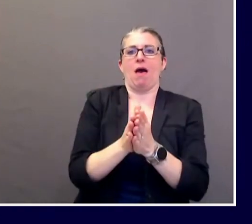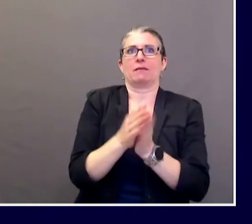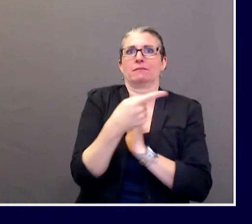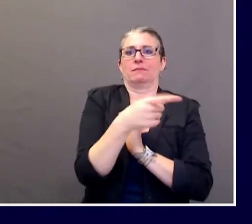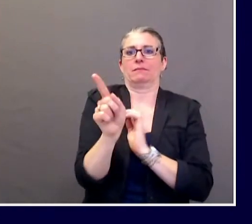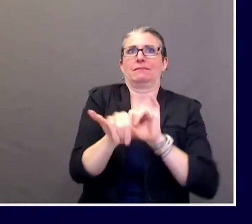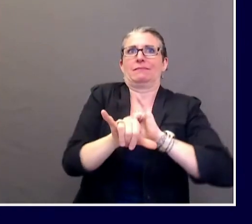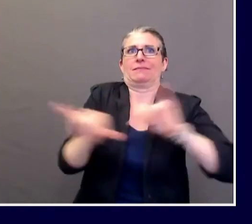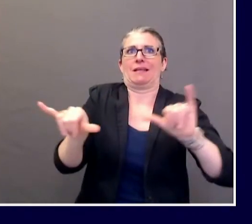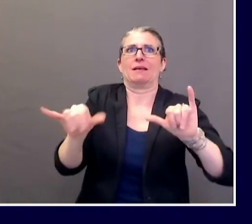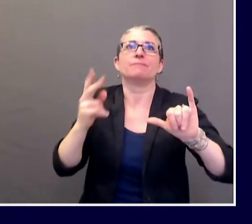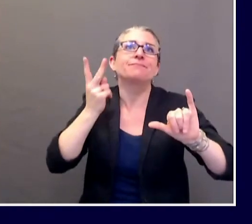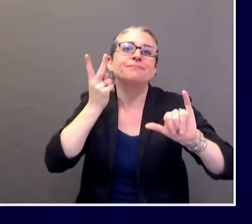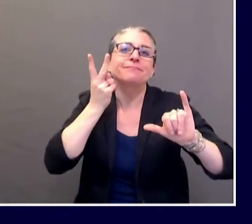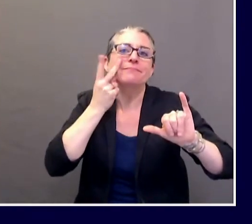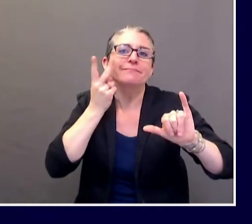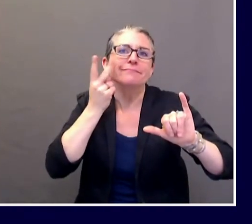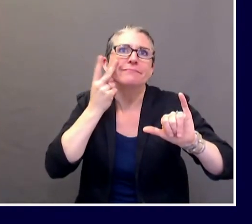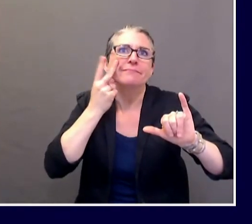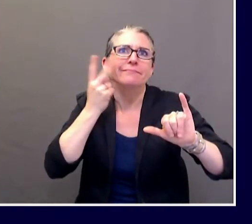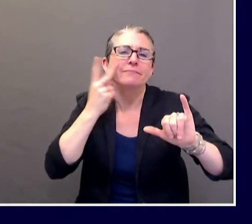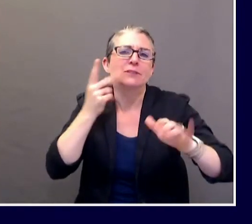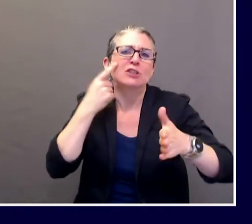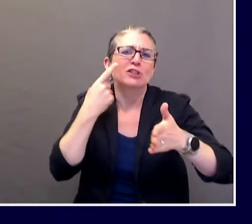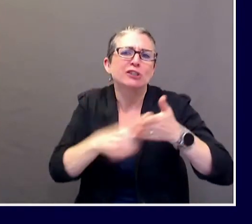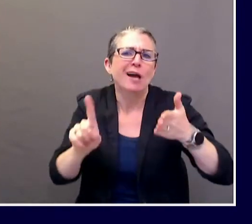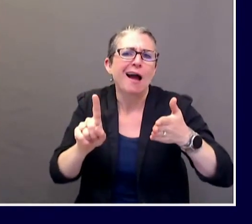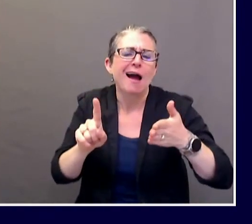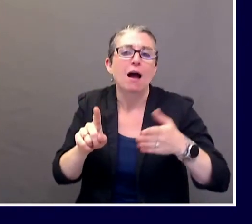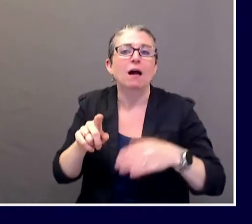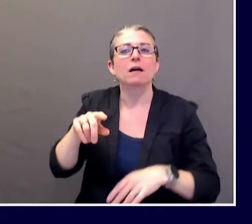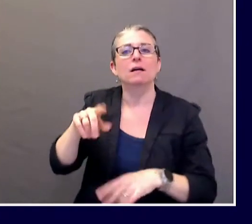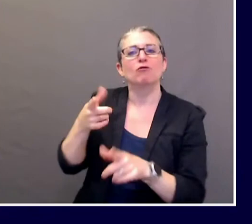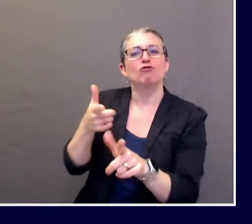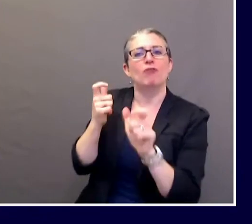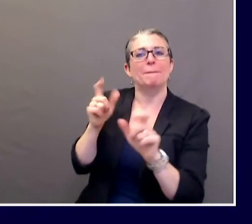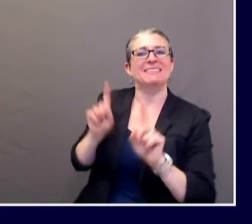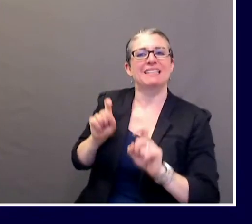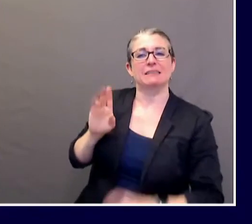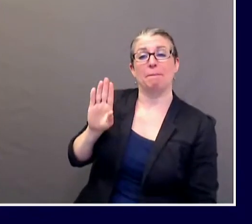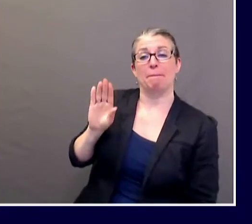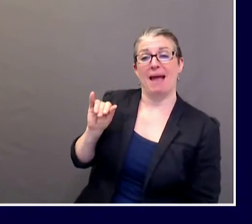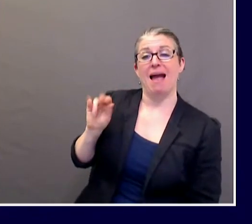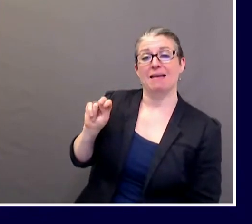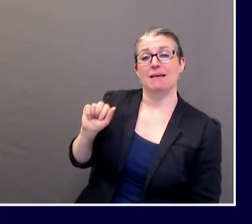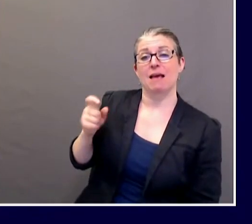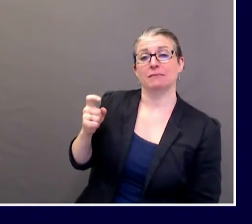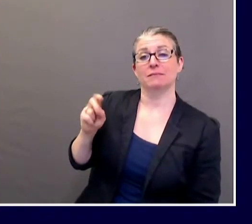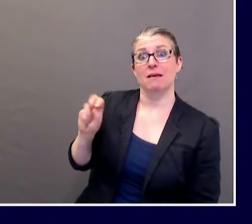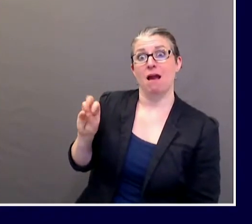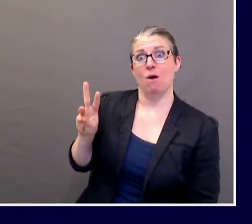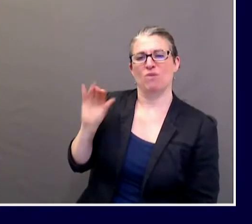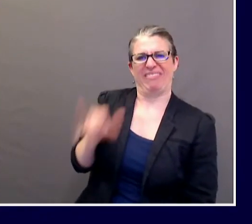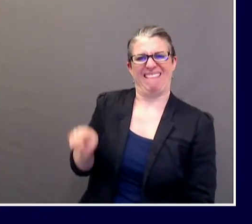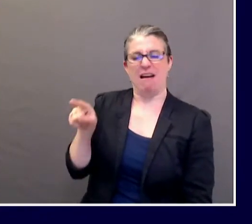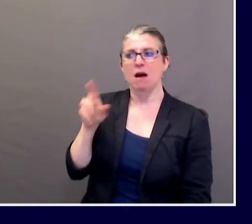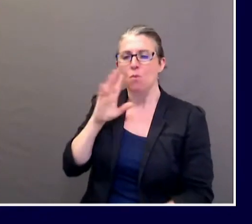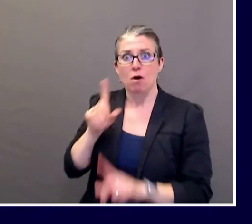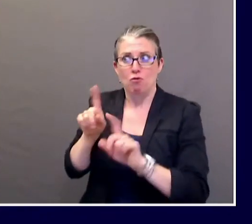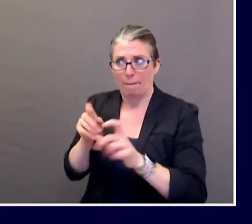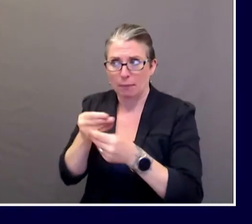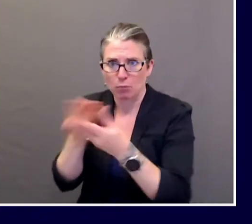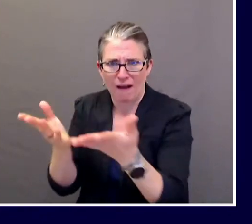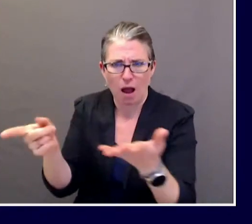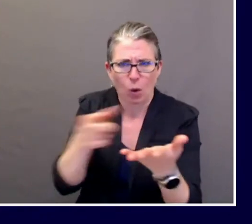Ginkgo's pooled testing program provides all the training and testing materials necessary, as well as the staffing, lab, and data processing